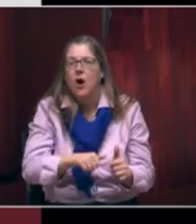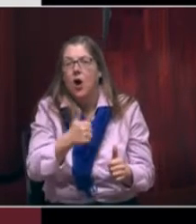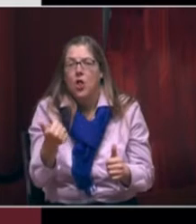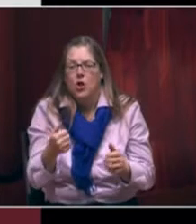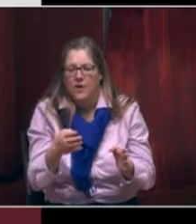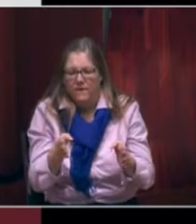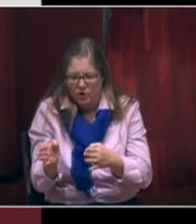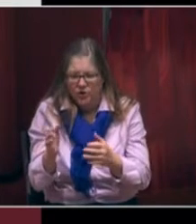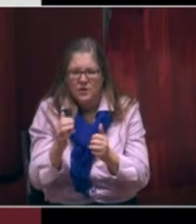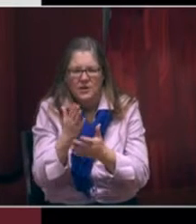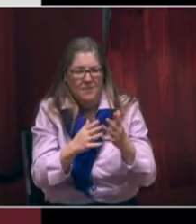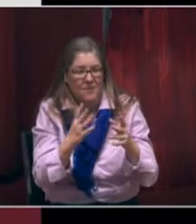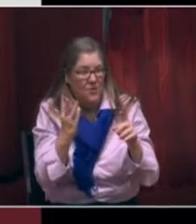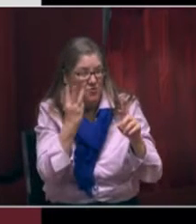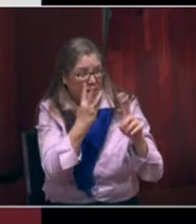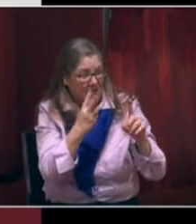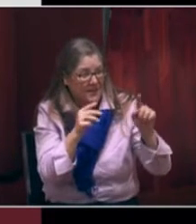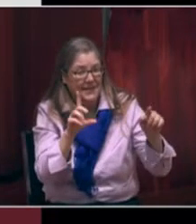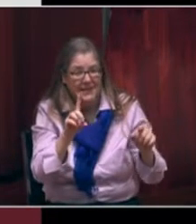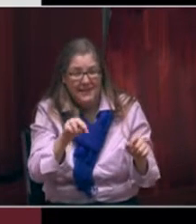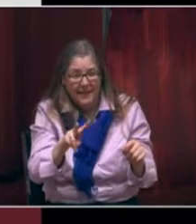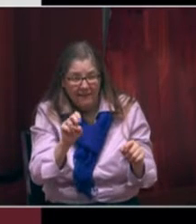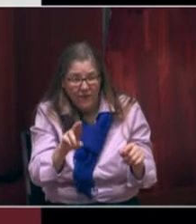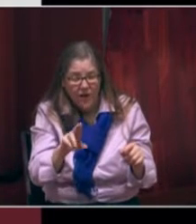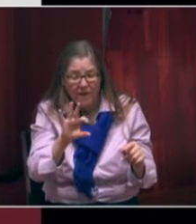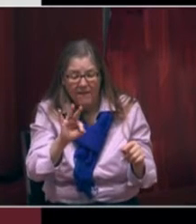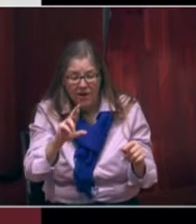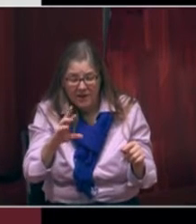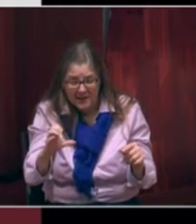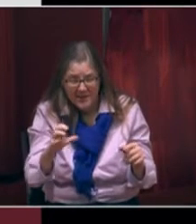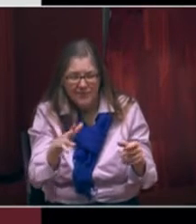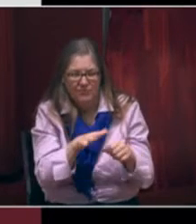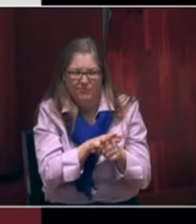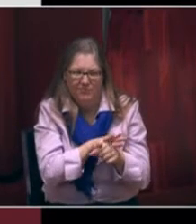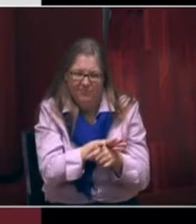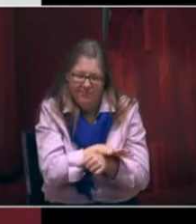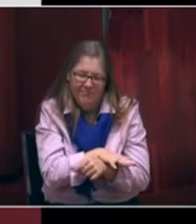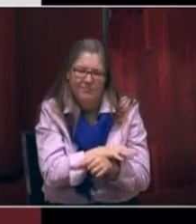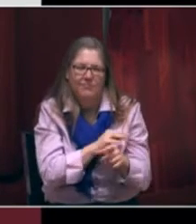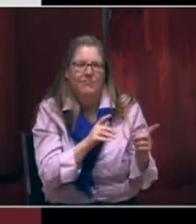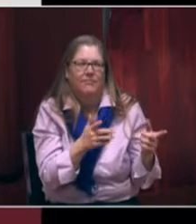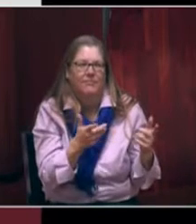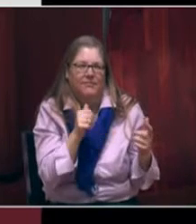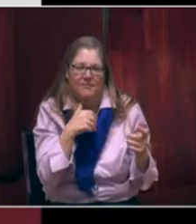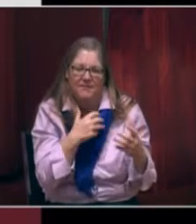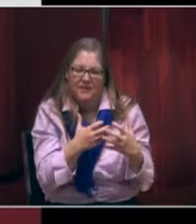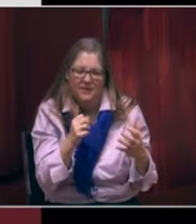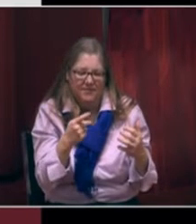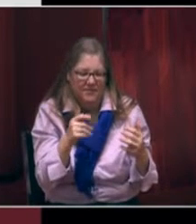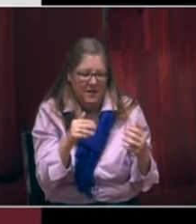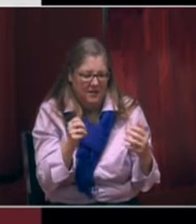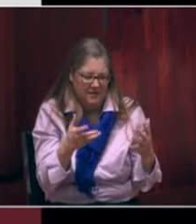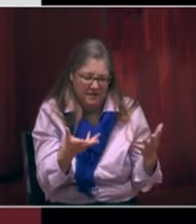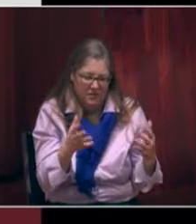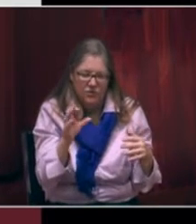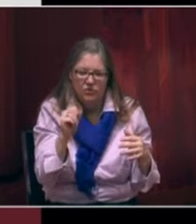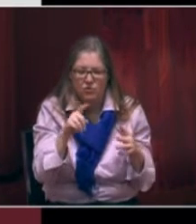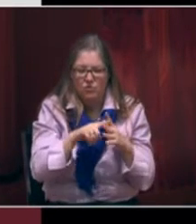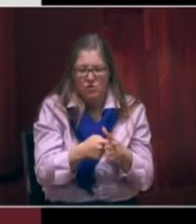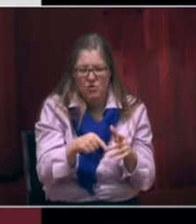tight record centers out west. The Denver FRC is very tight on space. And so